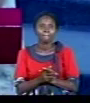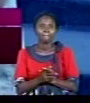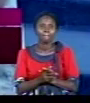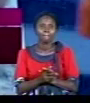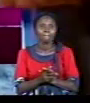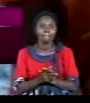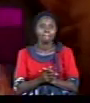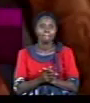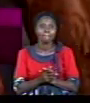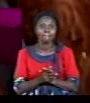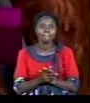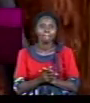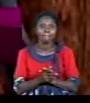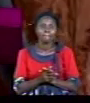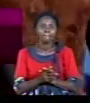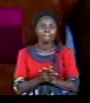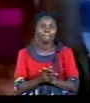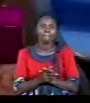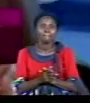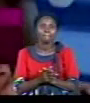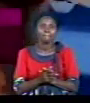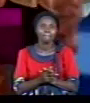No. He hit you.